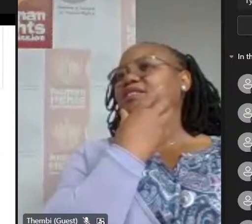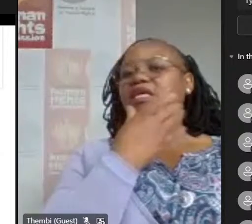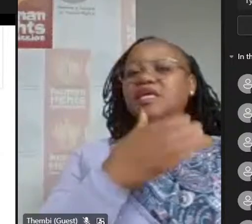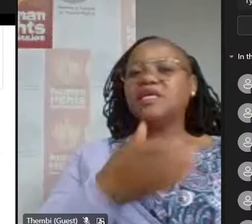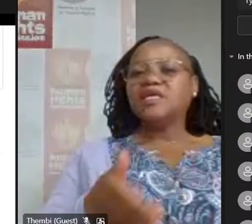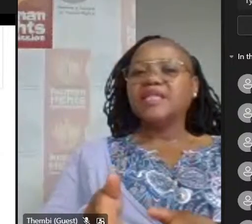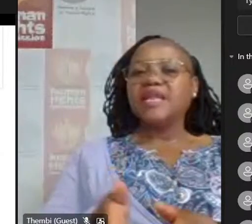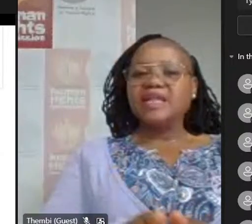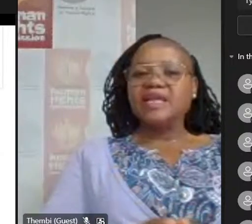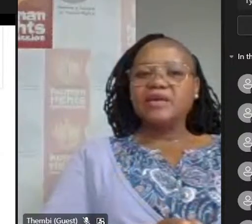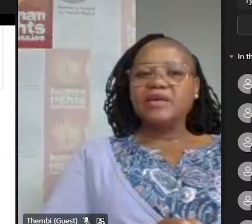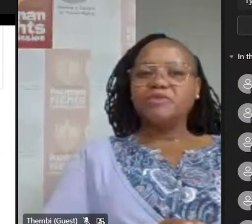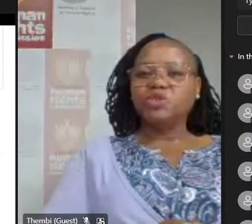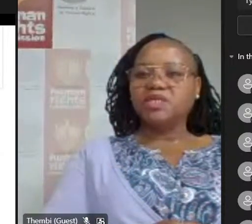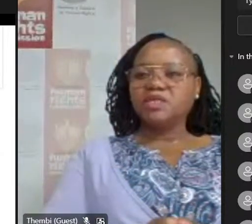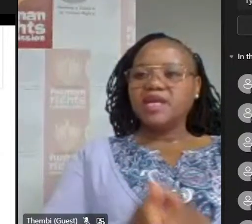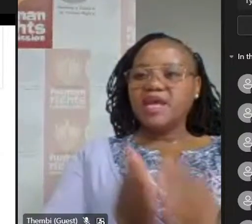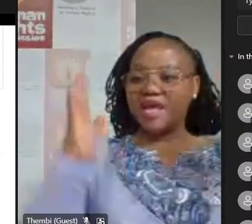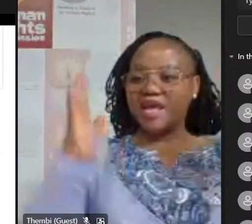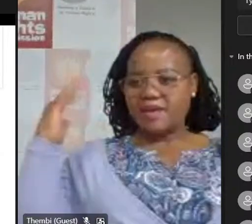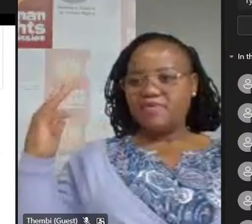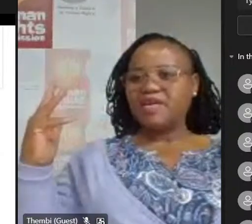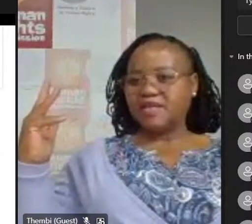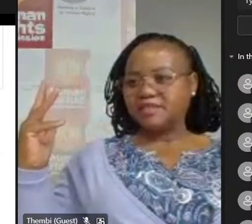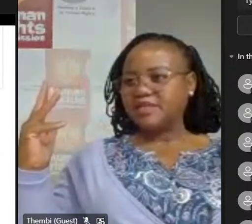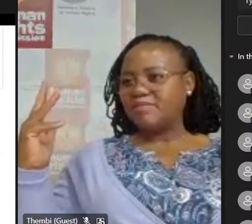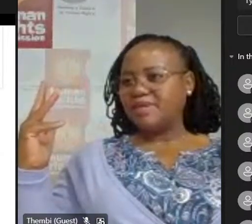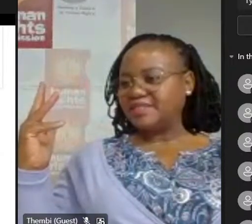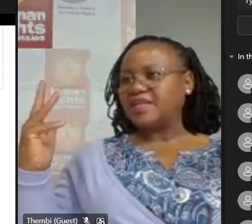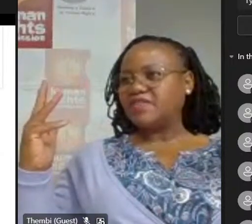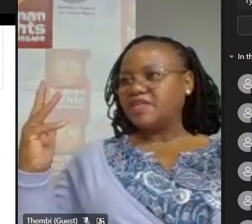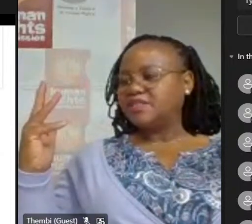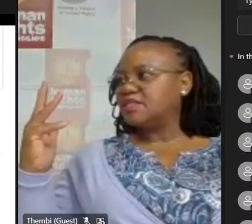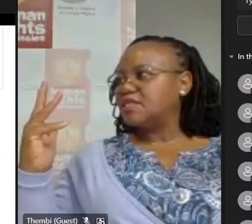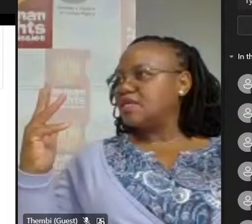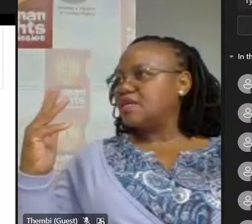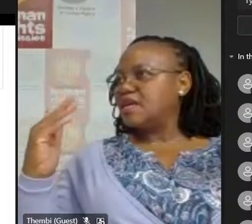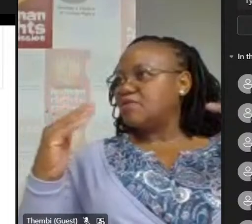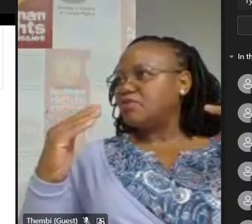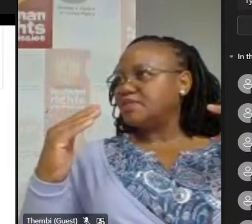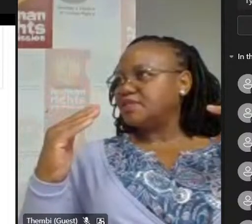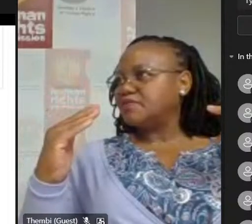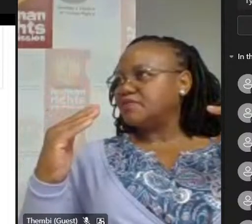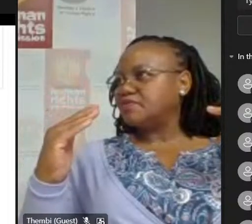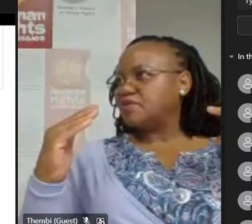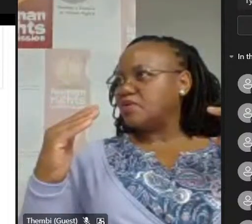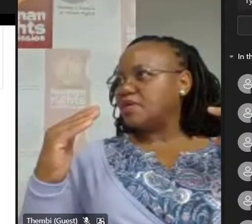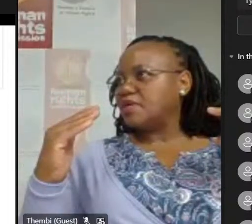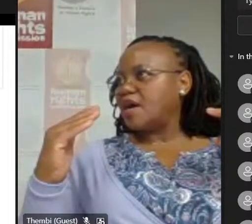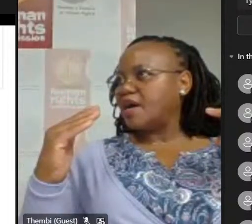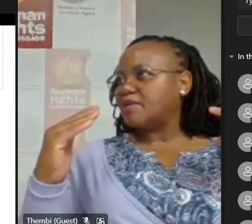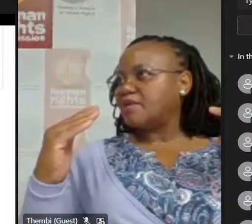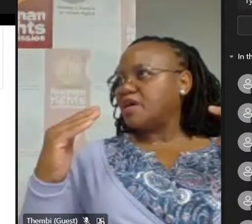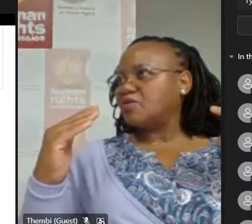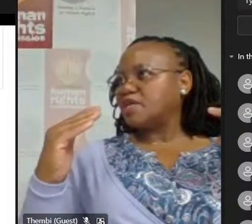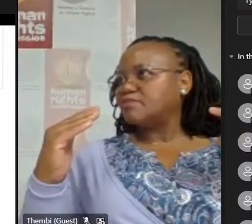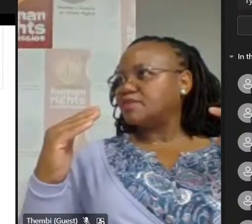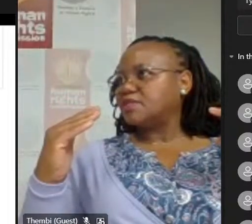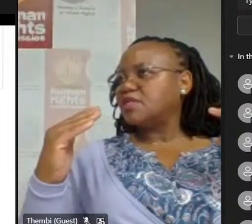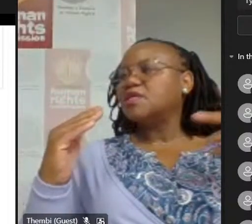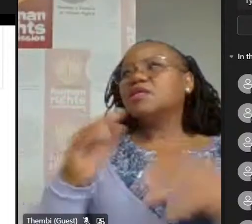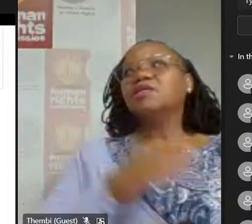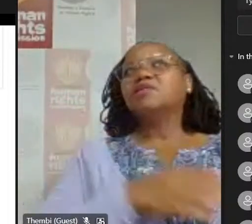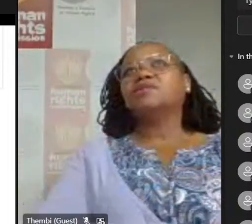understand the link between hair appearance, amongst other things, and positive, academic